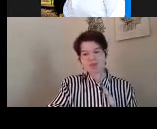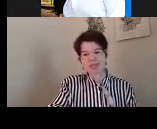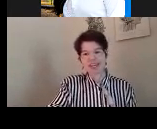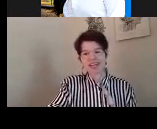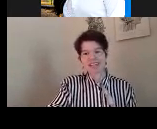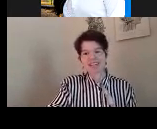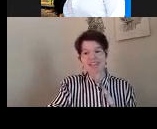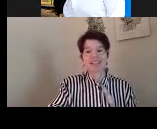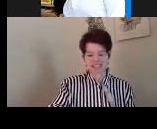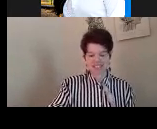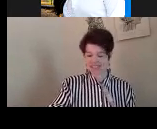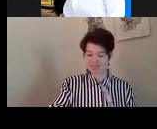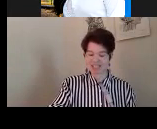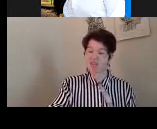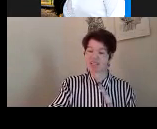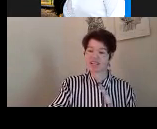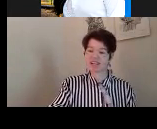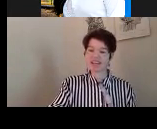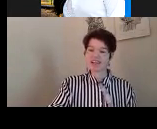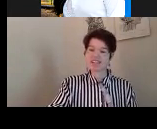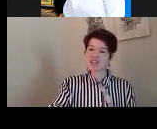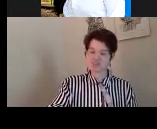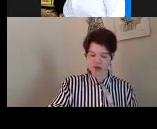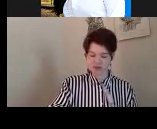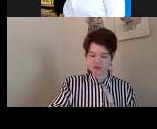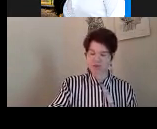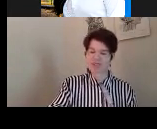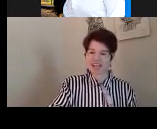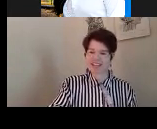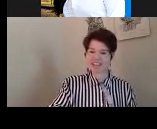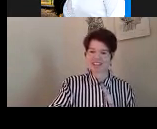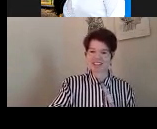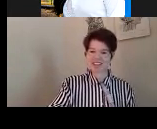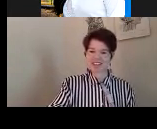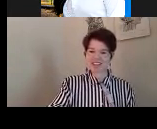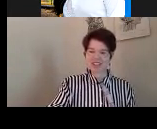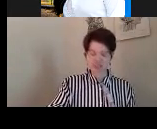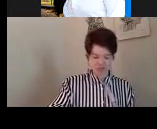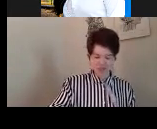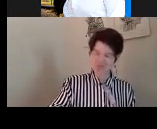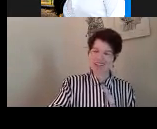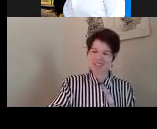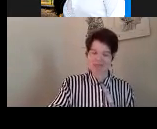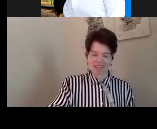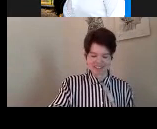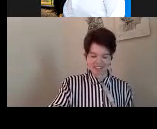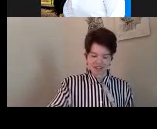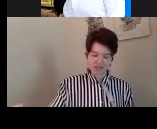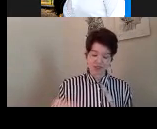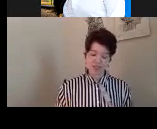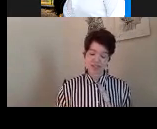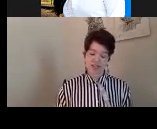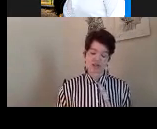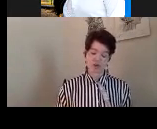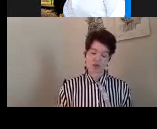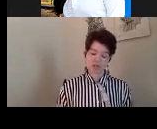April 28, 1977, Section 504 was signed. Judith Hooven explained, "Through